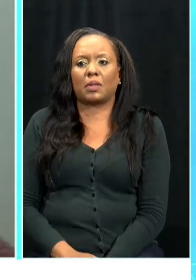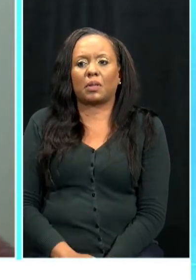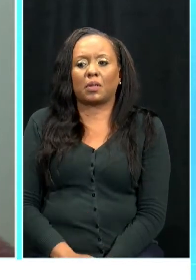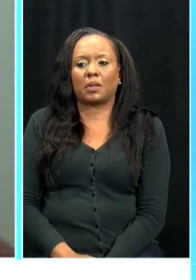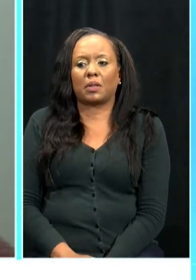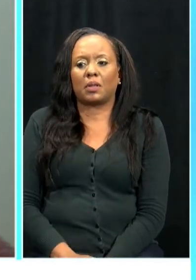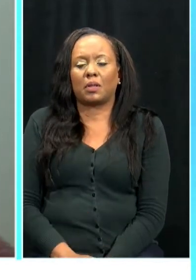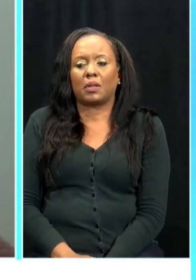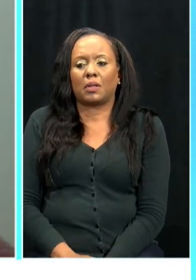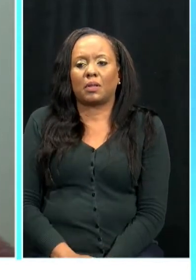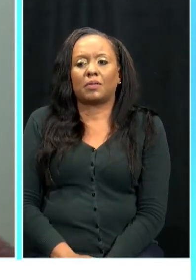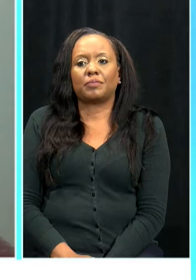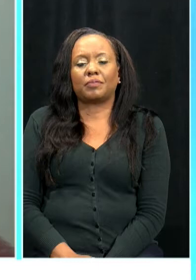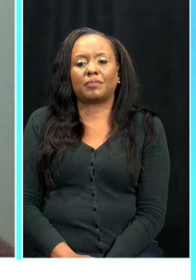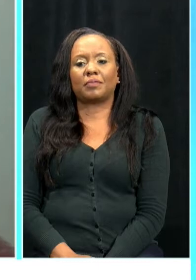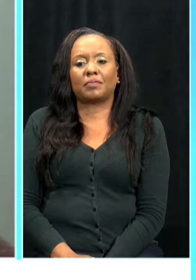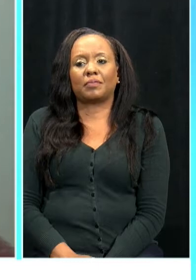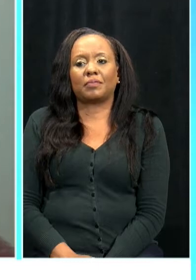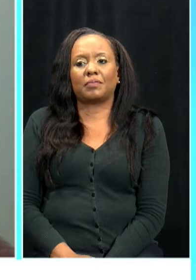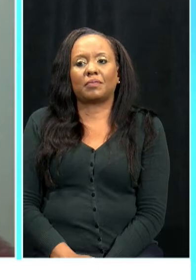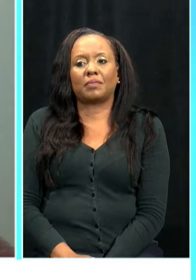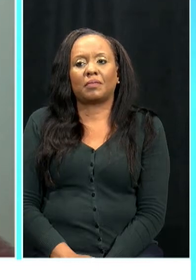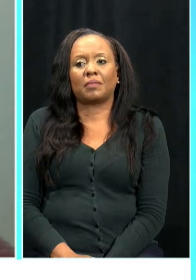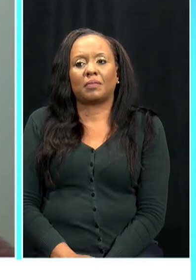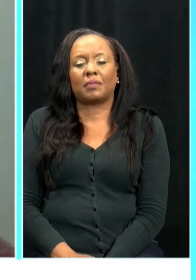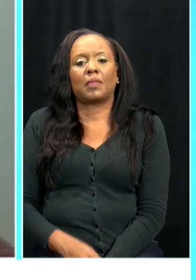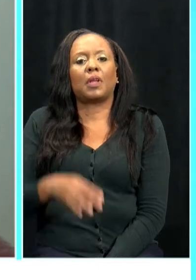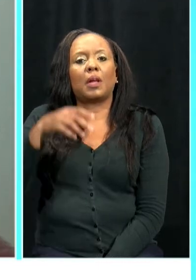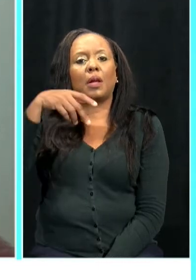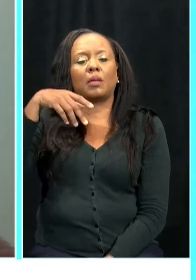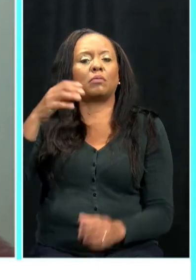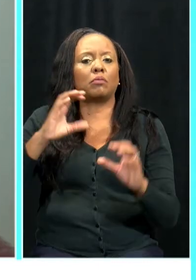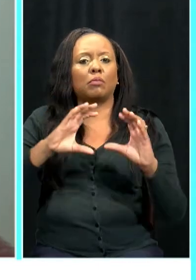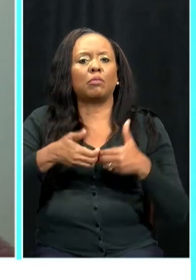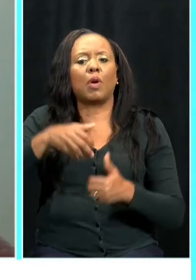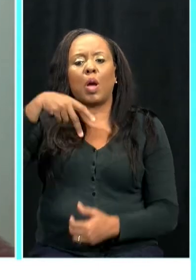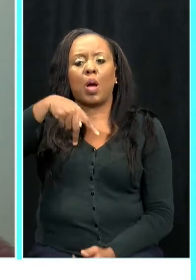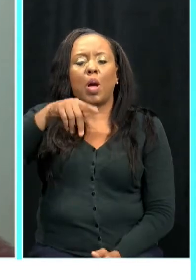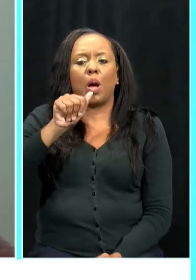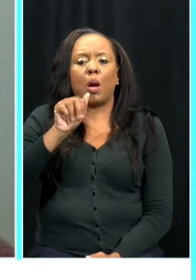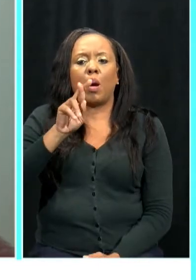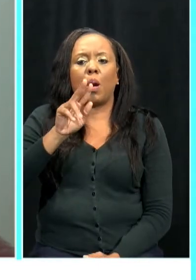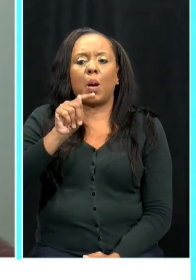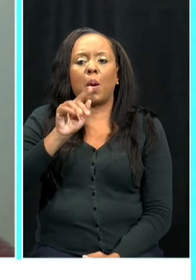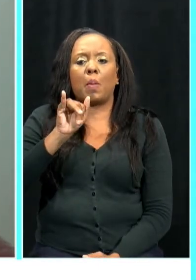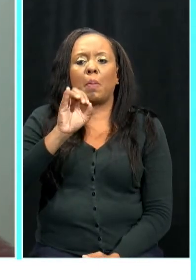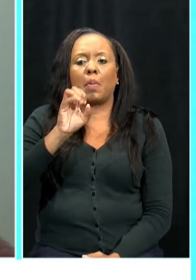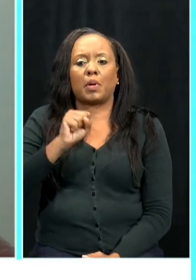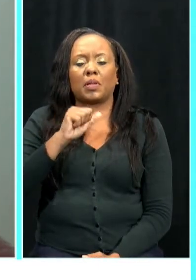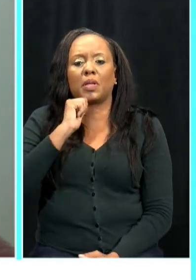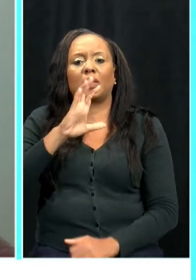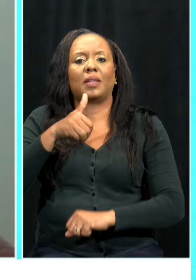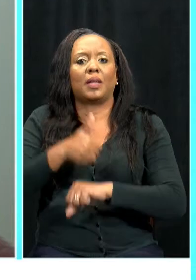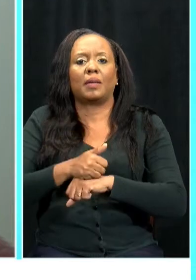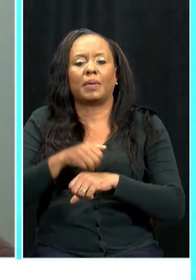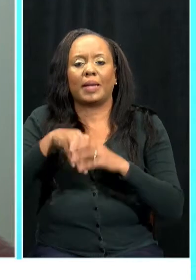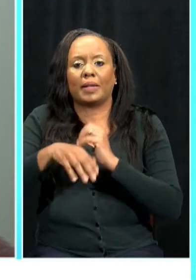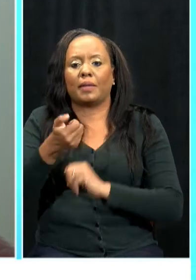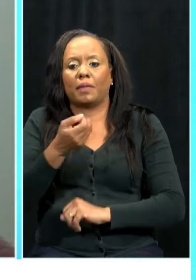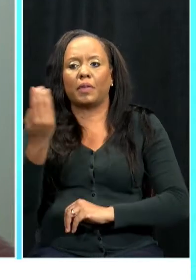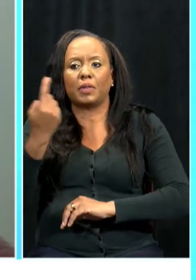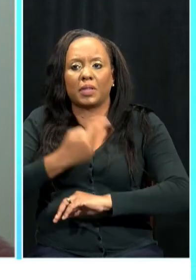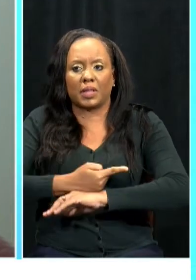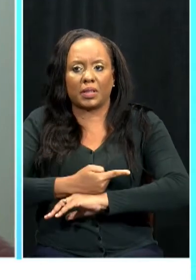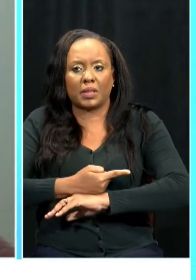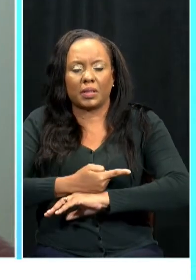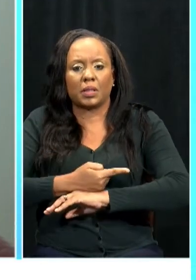couple of days, and parties are not formed like that. You know, the reality is that Barbados faced one of its